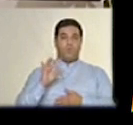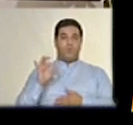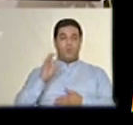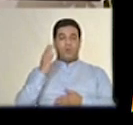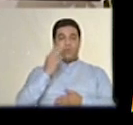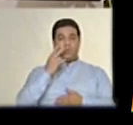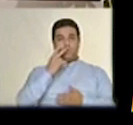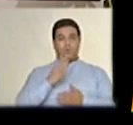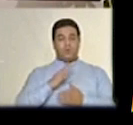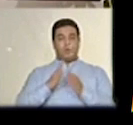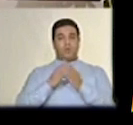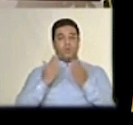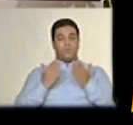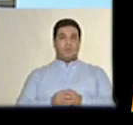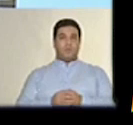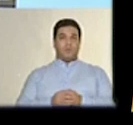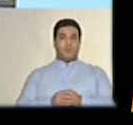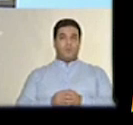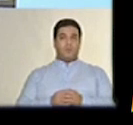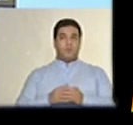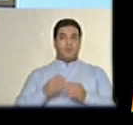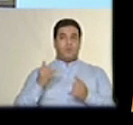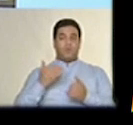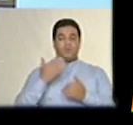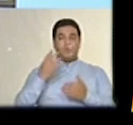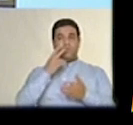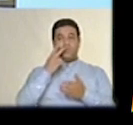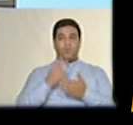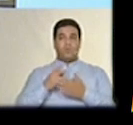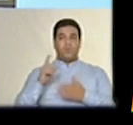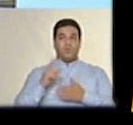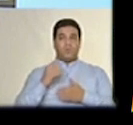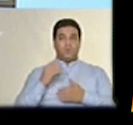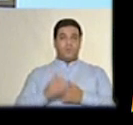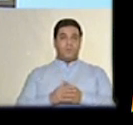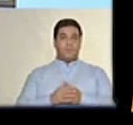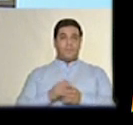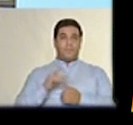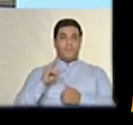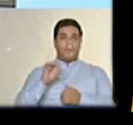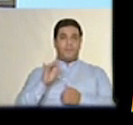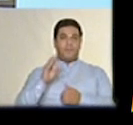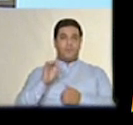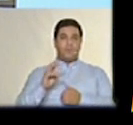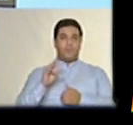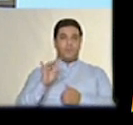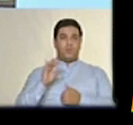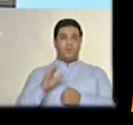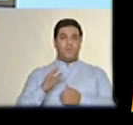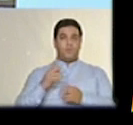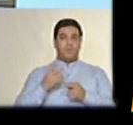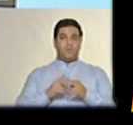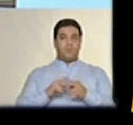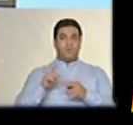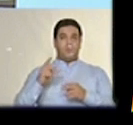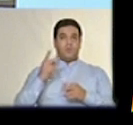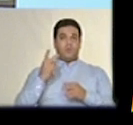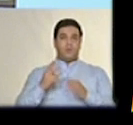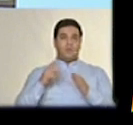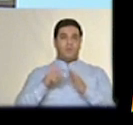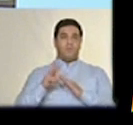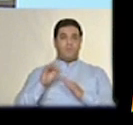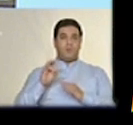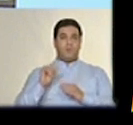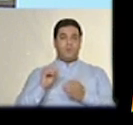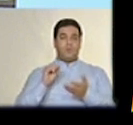filmlarni ko'rgansiz, kitoblarni o'qigansiz. Mana siz tasvirda ko'rib turibsizki, Pirimqul Qodirovning sizlarga bu yerga ikkita manbasini